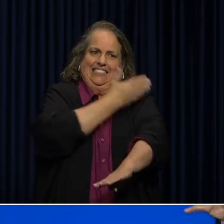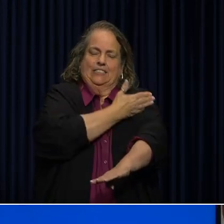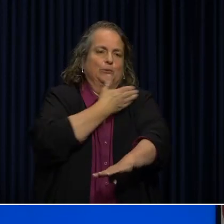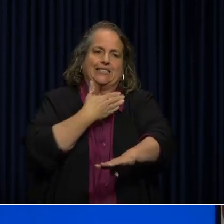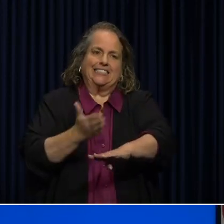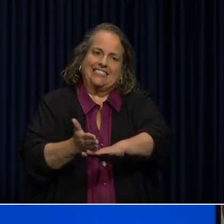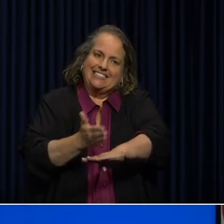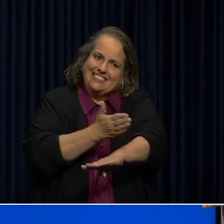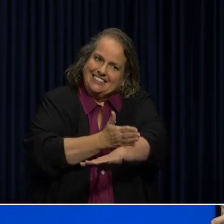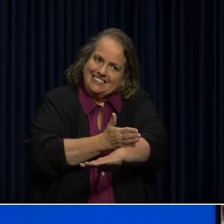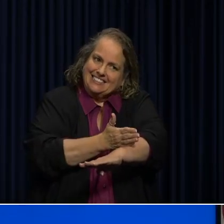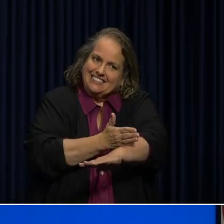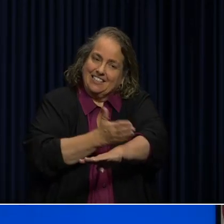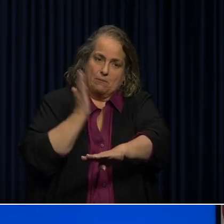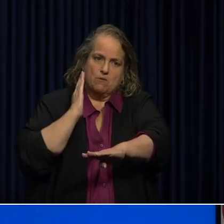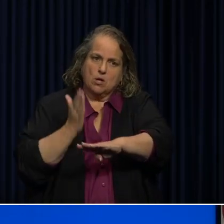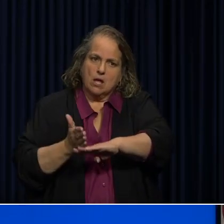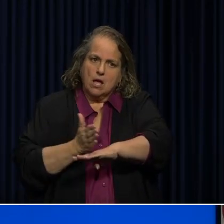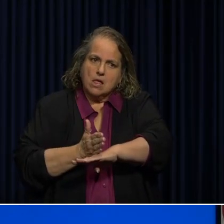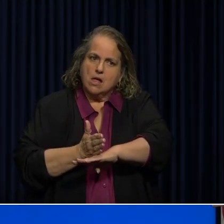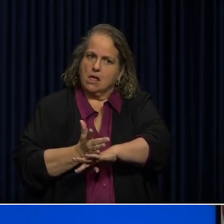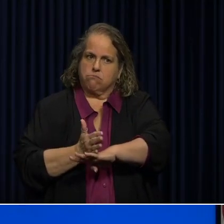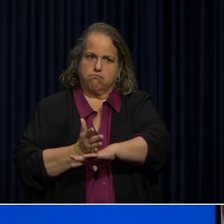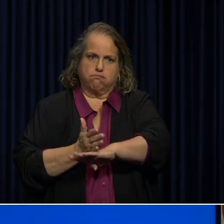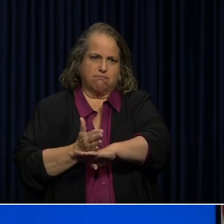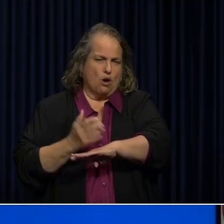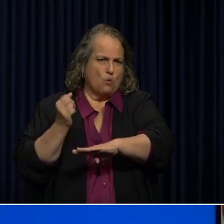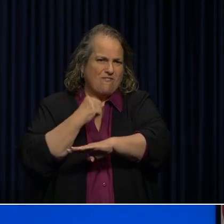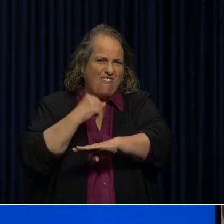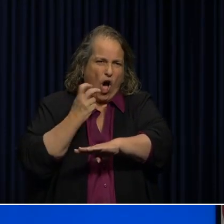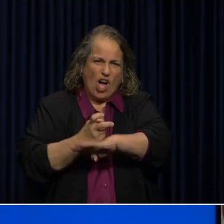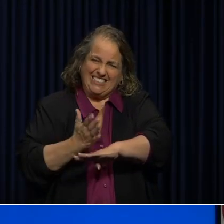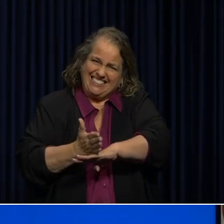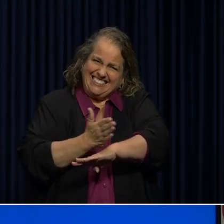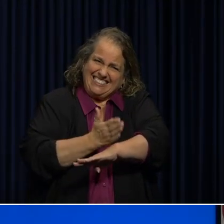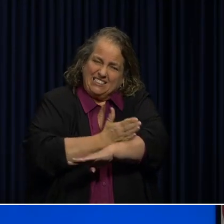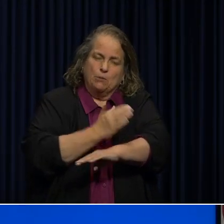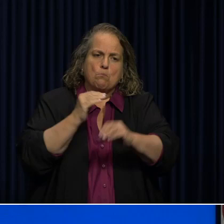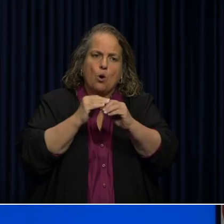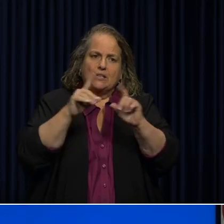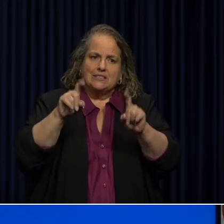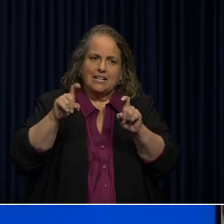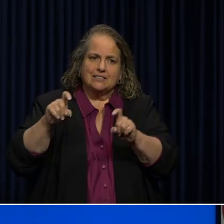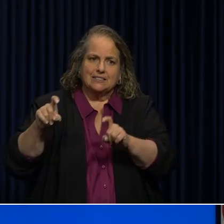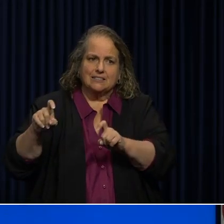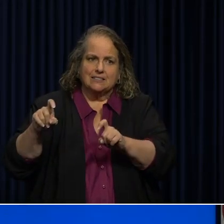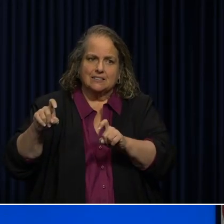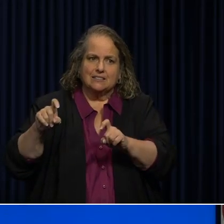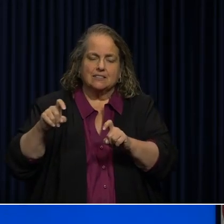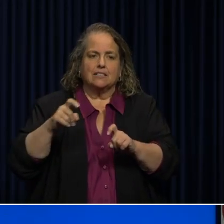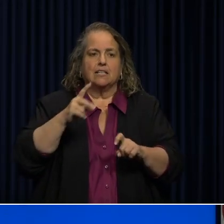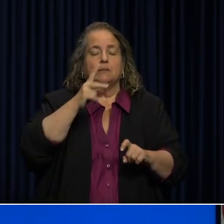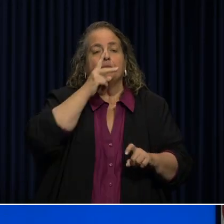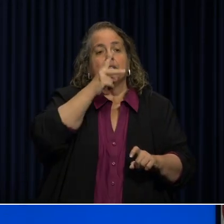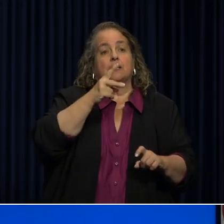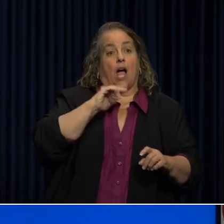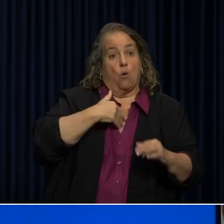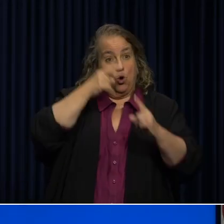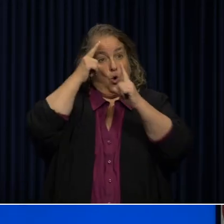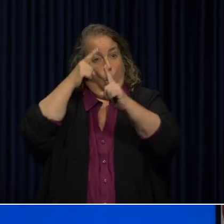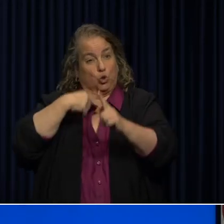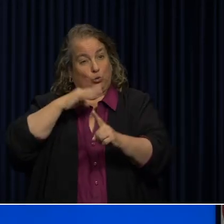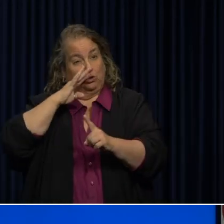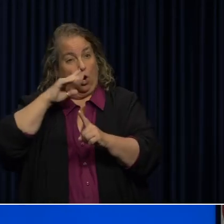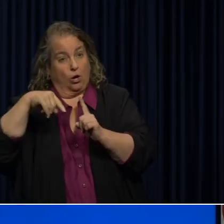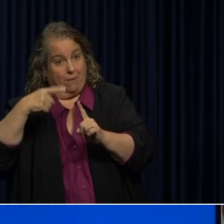from there. But our benchmarks aren't exclusive, right? We don't have to hit all 7 benchmarks at the same time